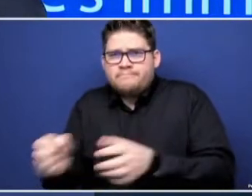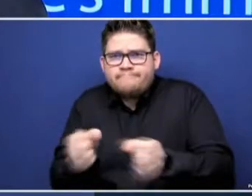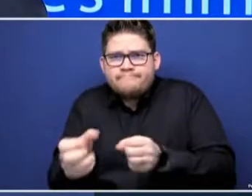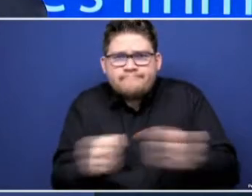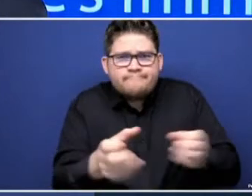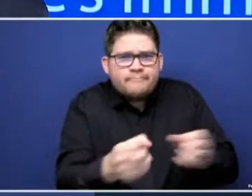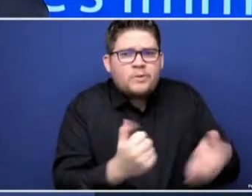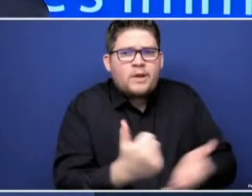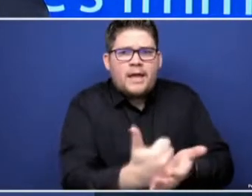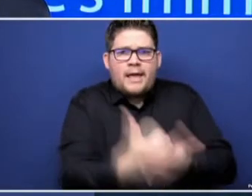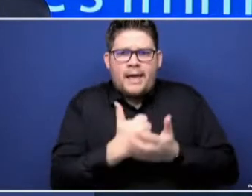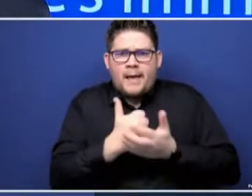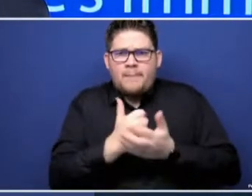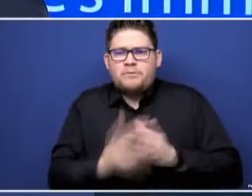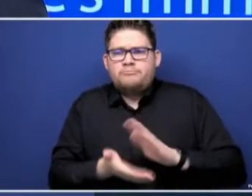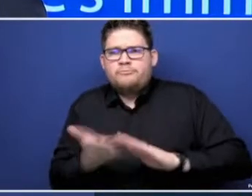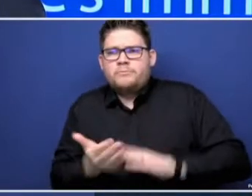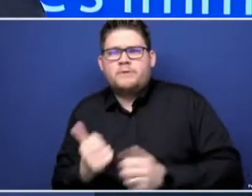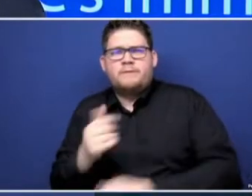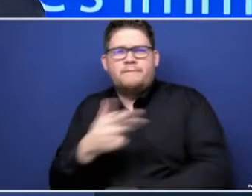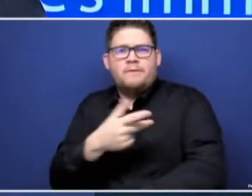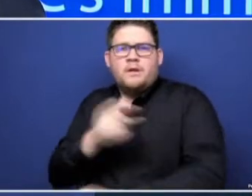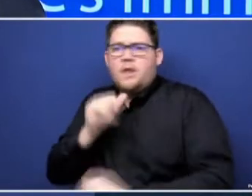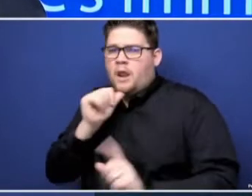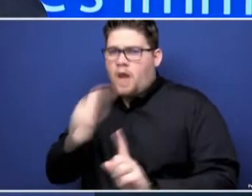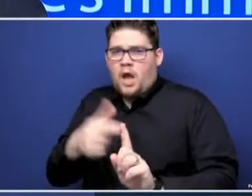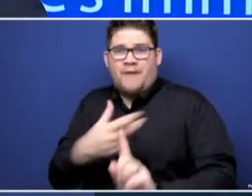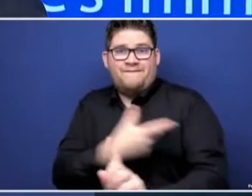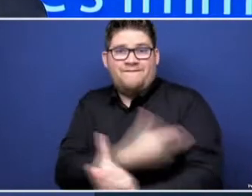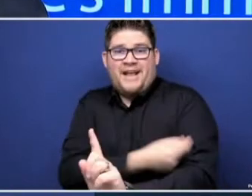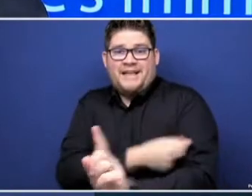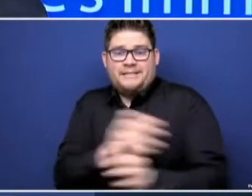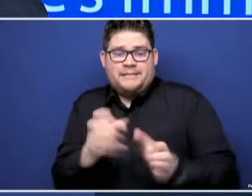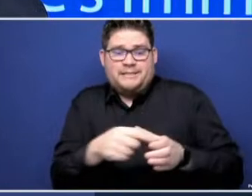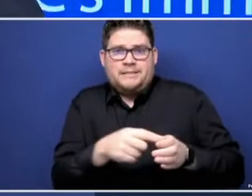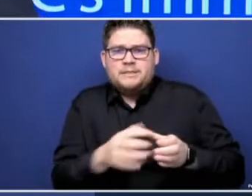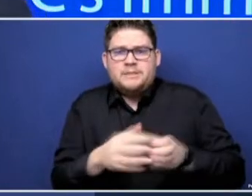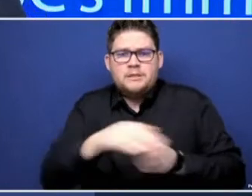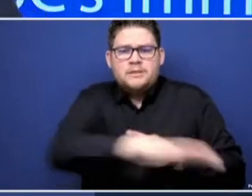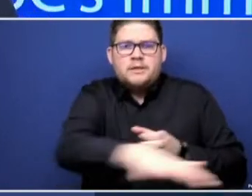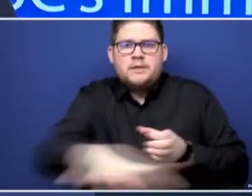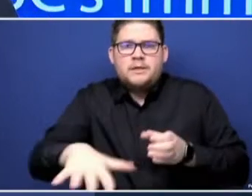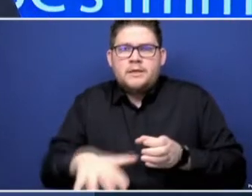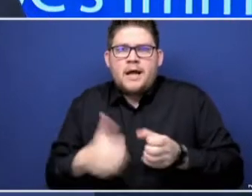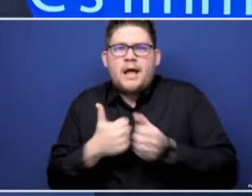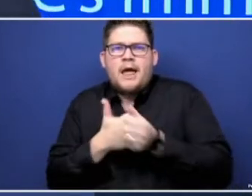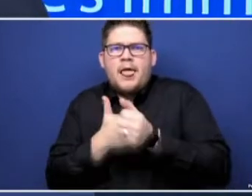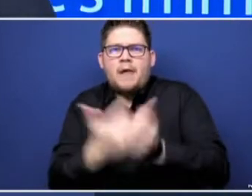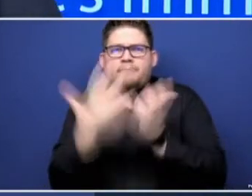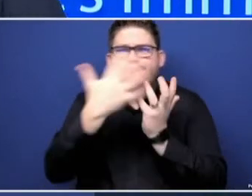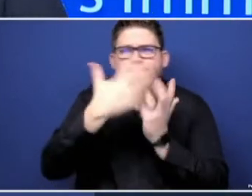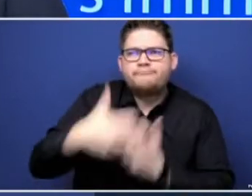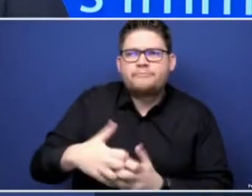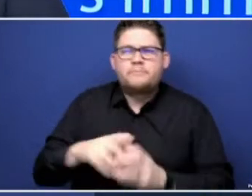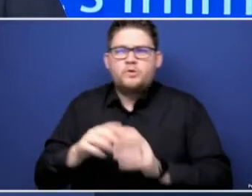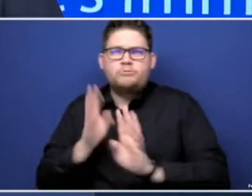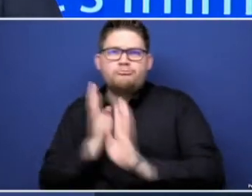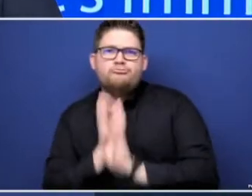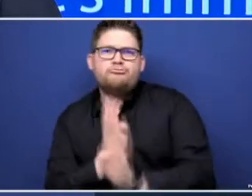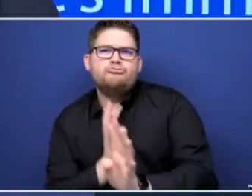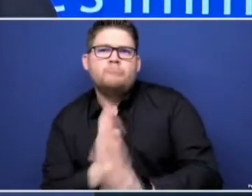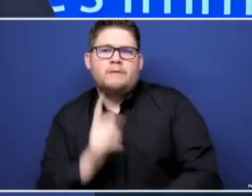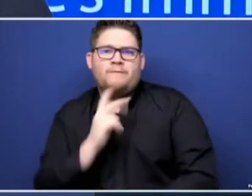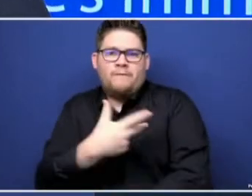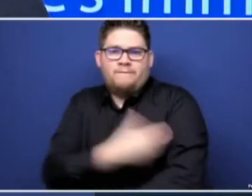to immunize the entire community of Prince Rupert and Port Edward. And that means somewhere in the neighborhood of 10,000 people were